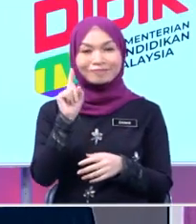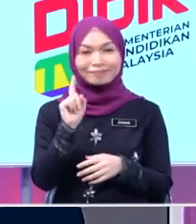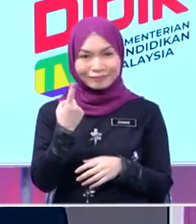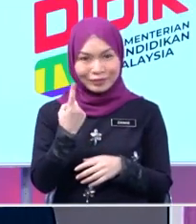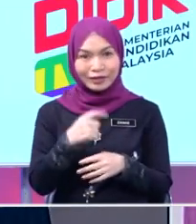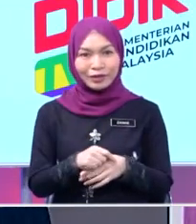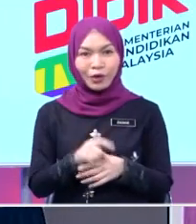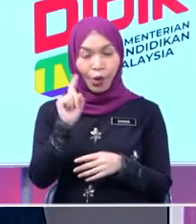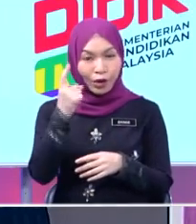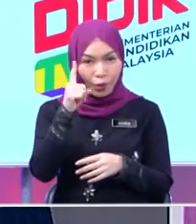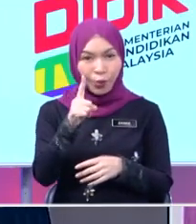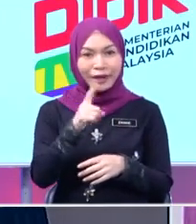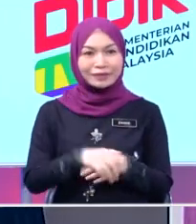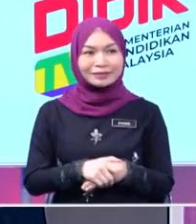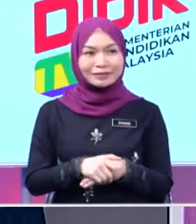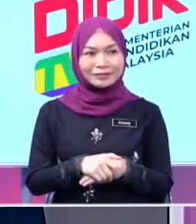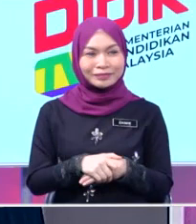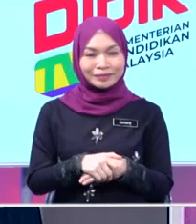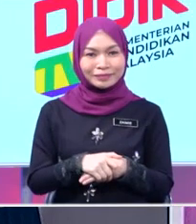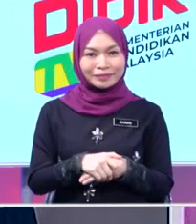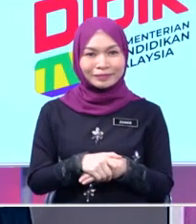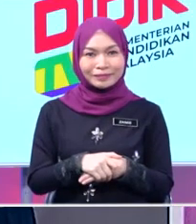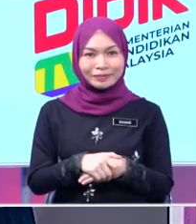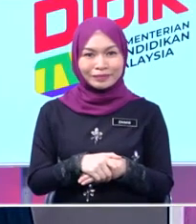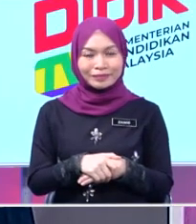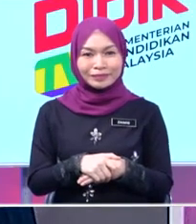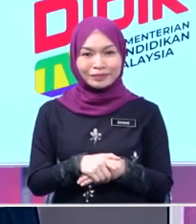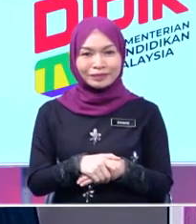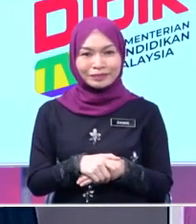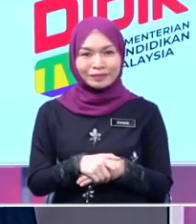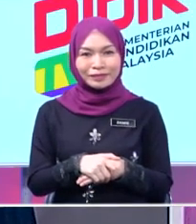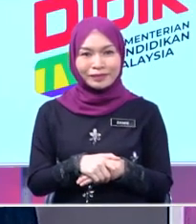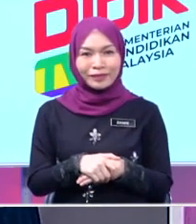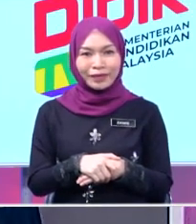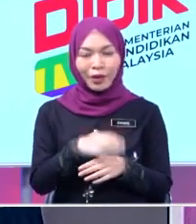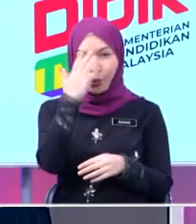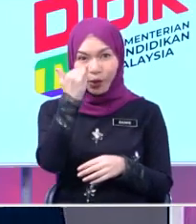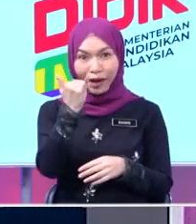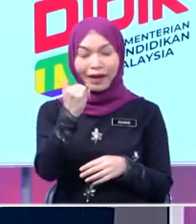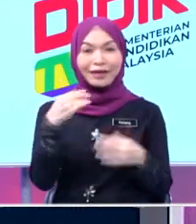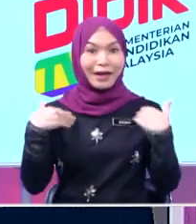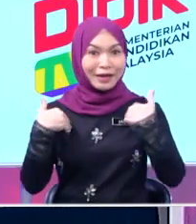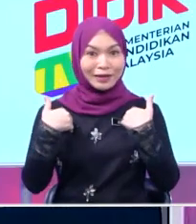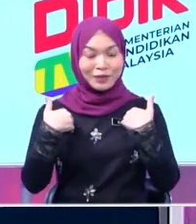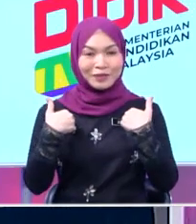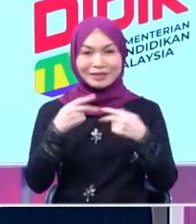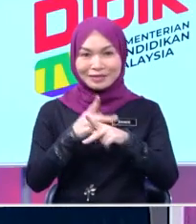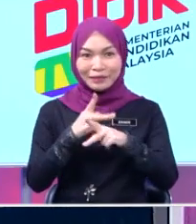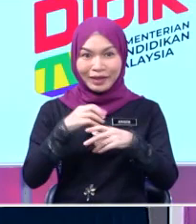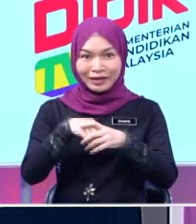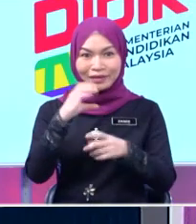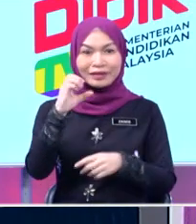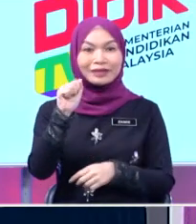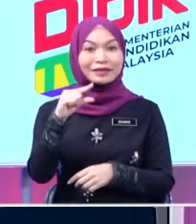topic to animals being kept in cages. Okay. Okay. All right, Alright. guys. Done?